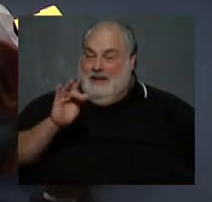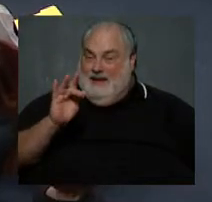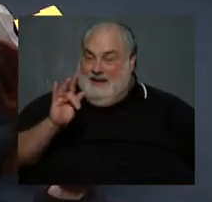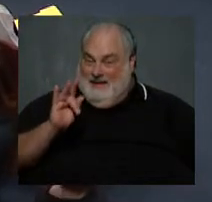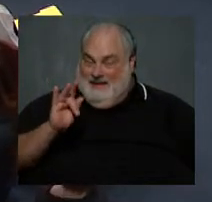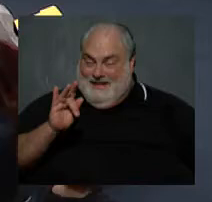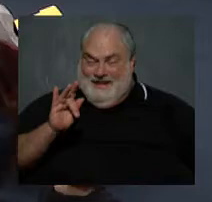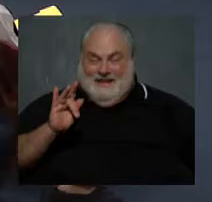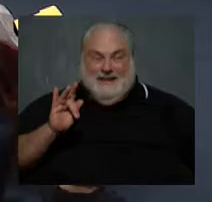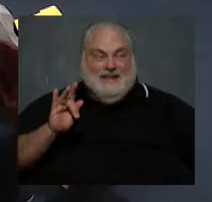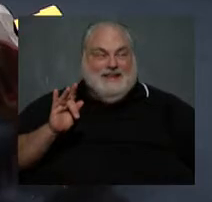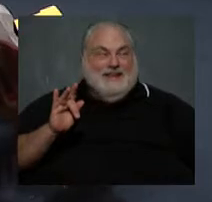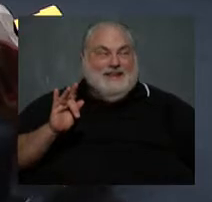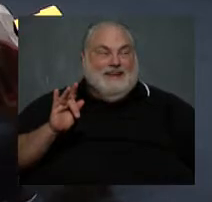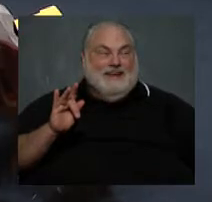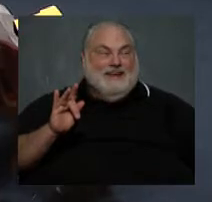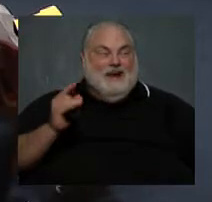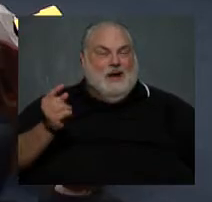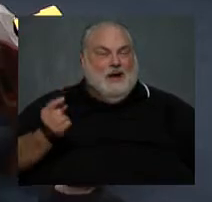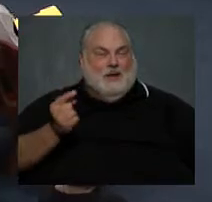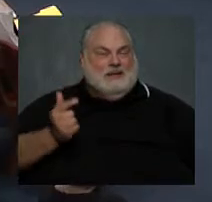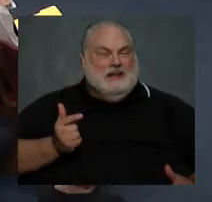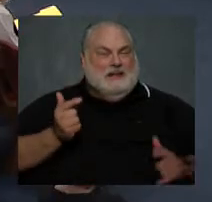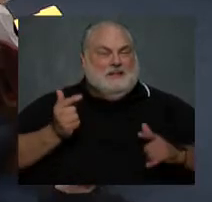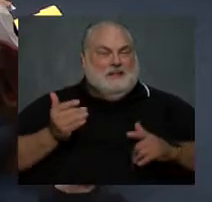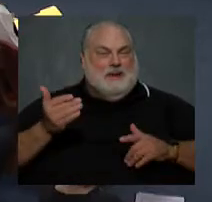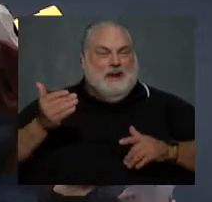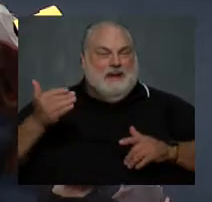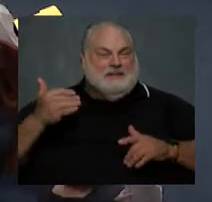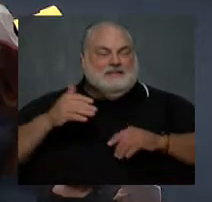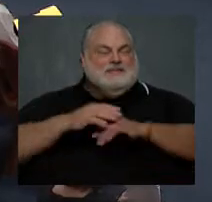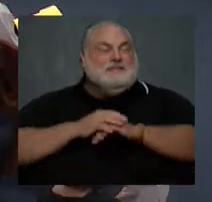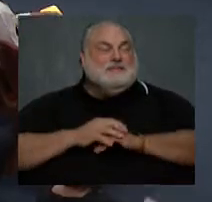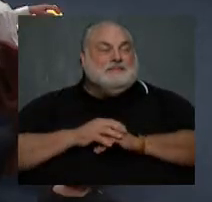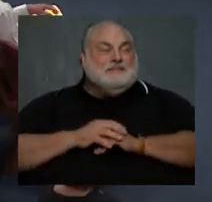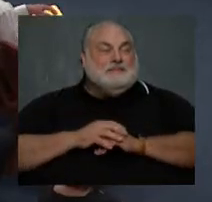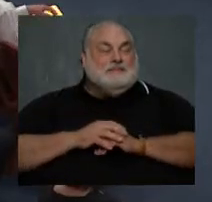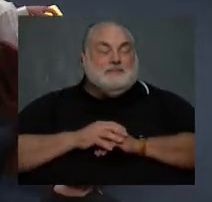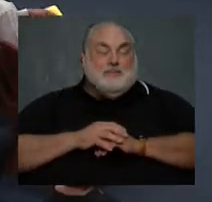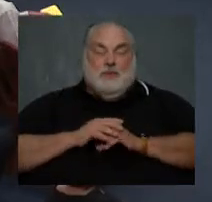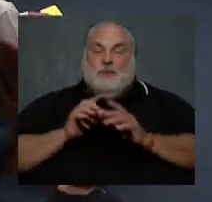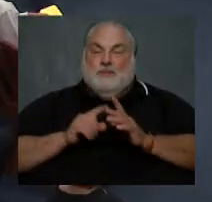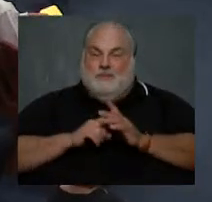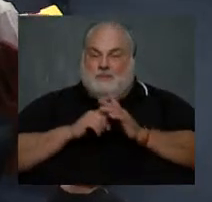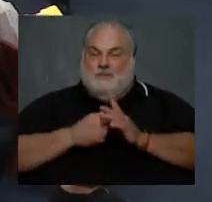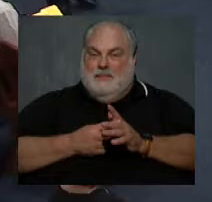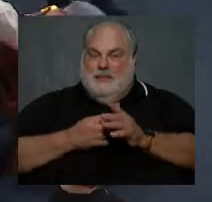2018. I always live in the past. Will come to order.